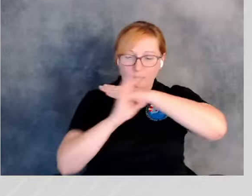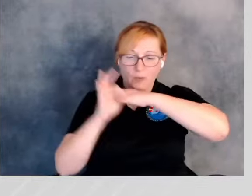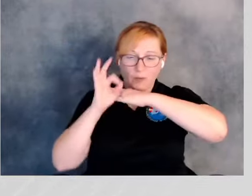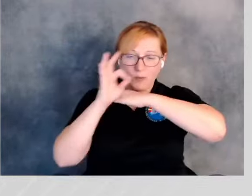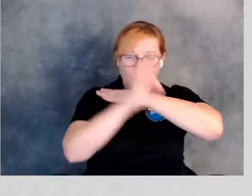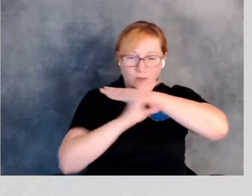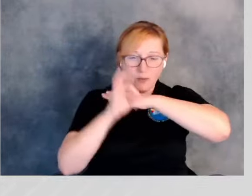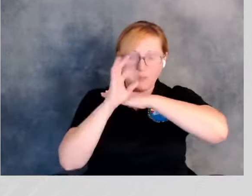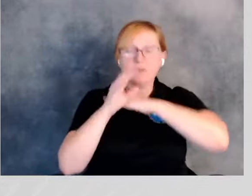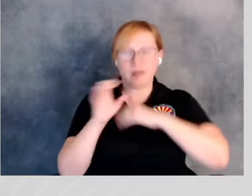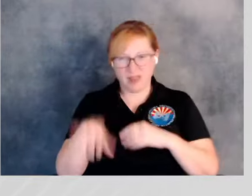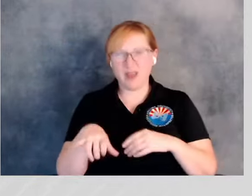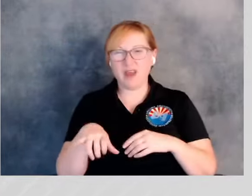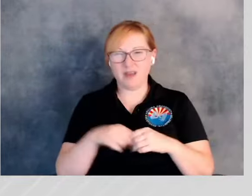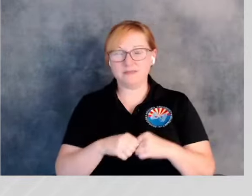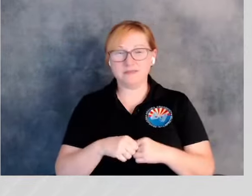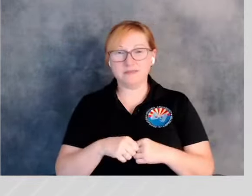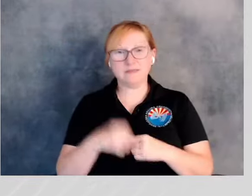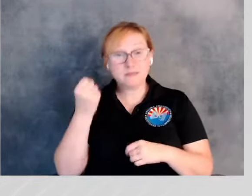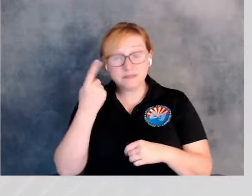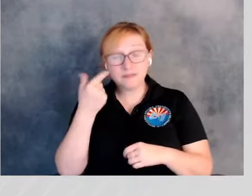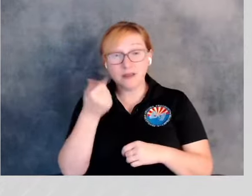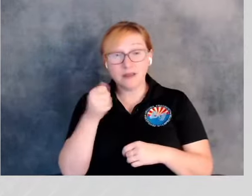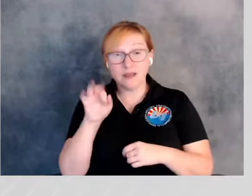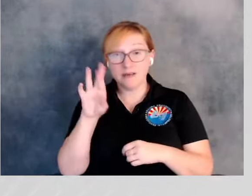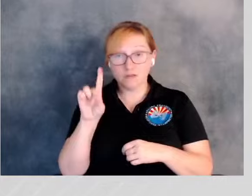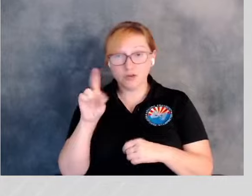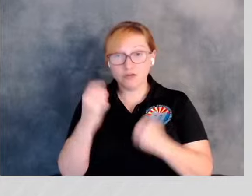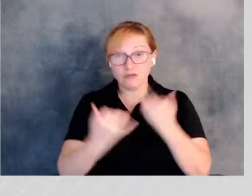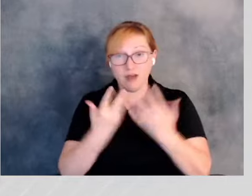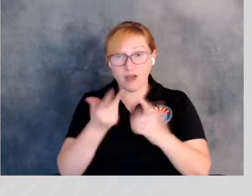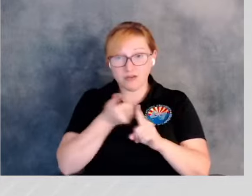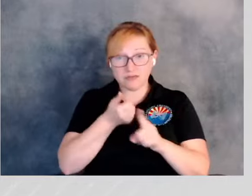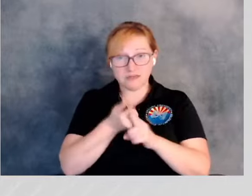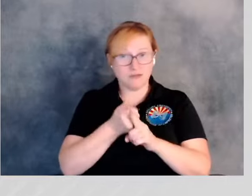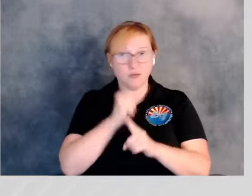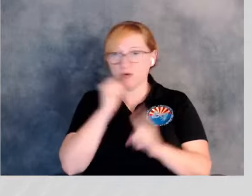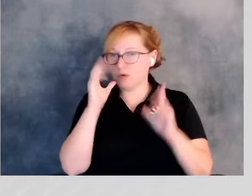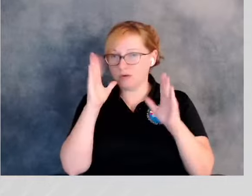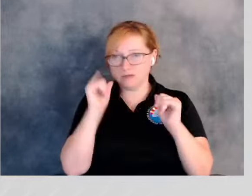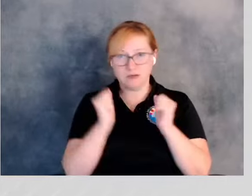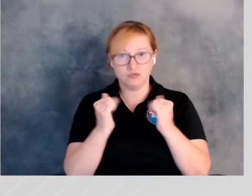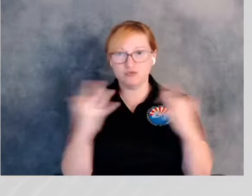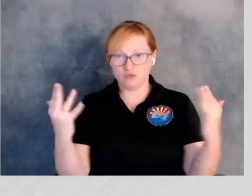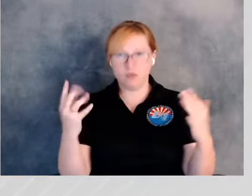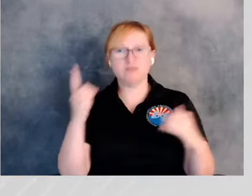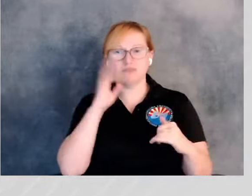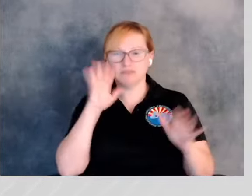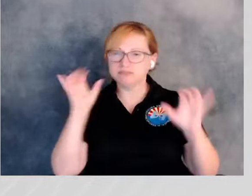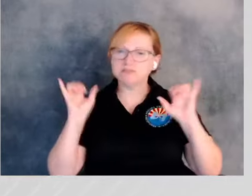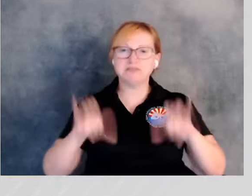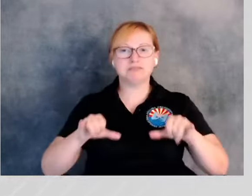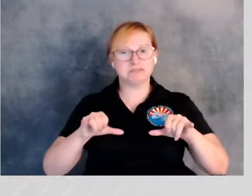However, the Gifford fire, we do not expect it to grow from its current footprint.